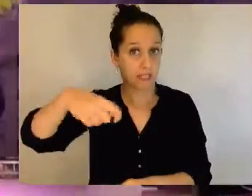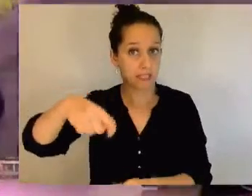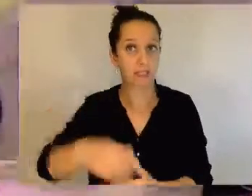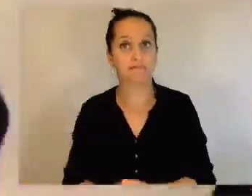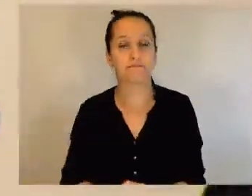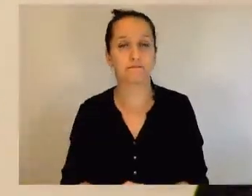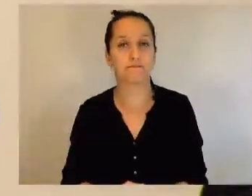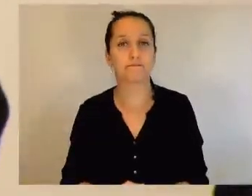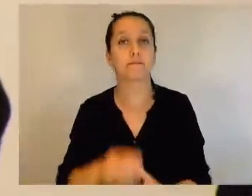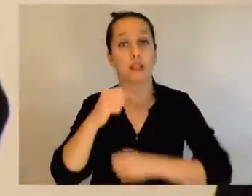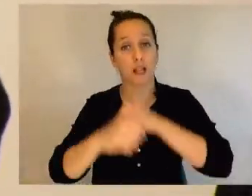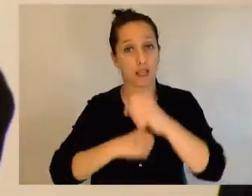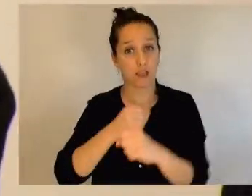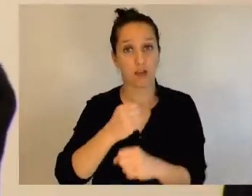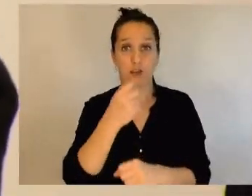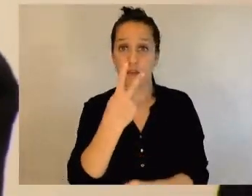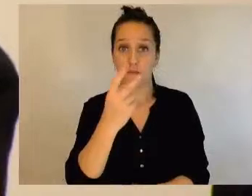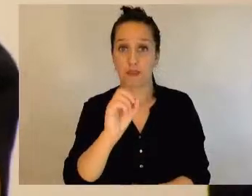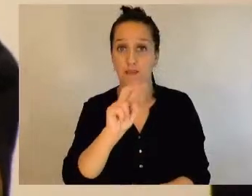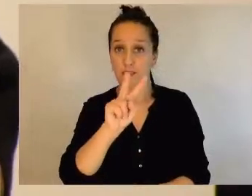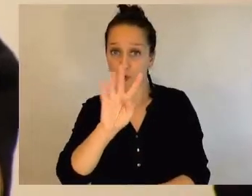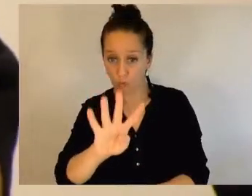Vice Chair. So for